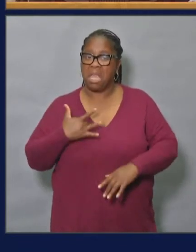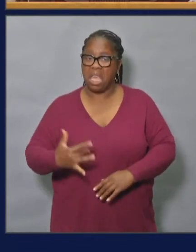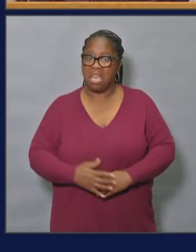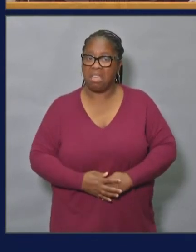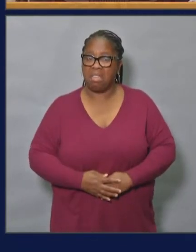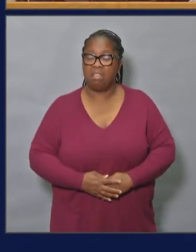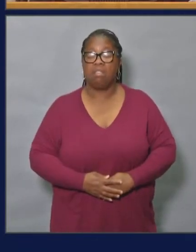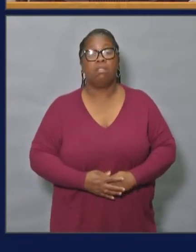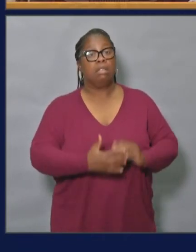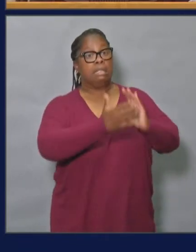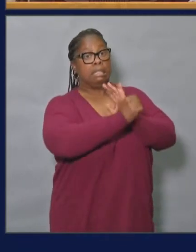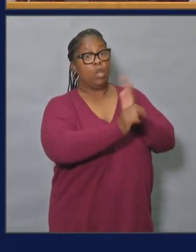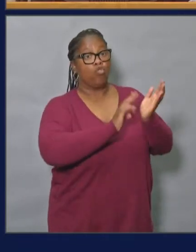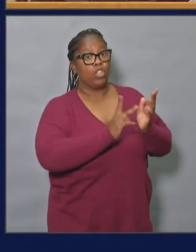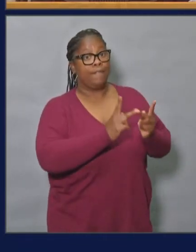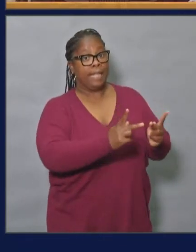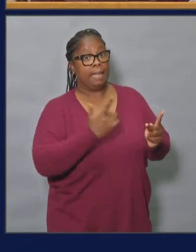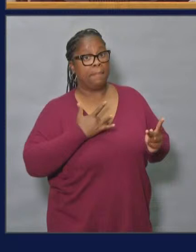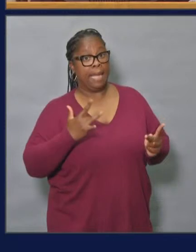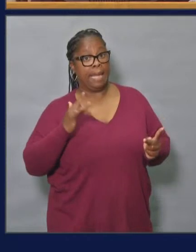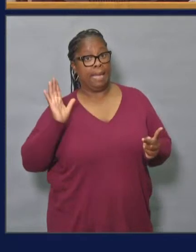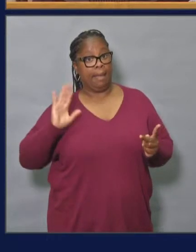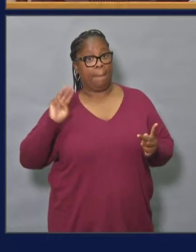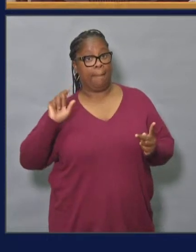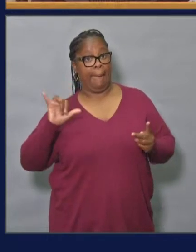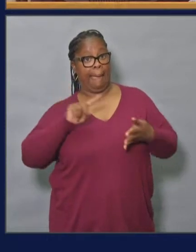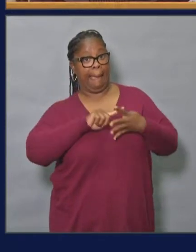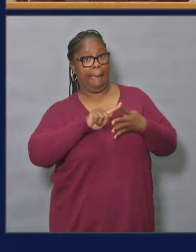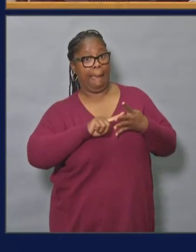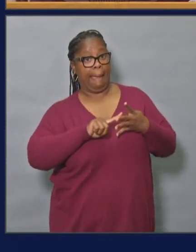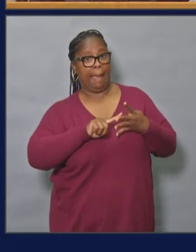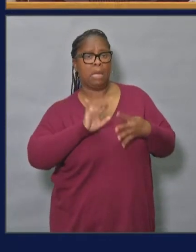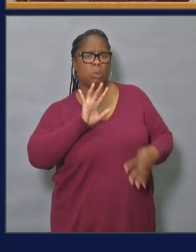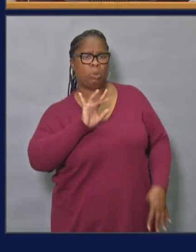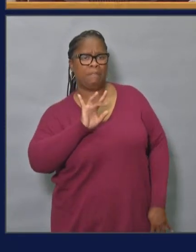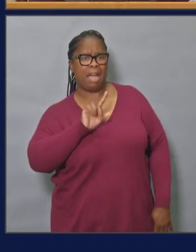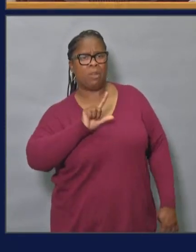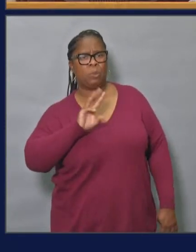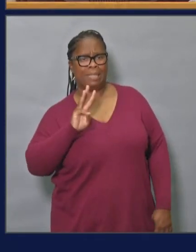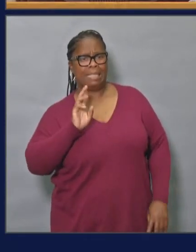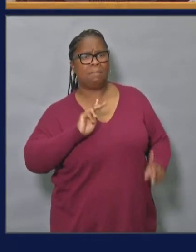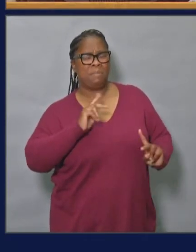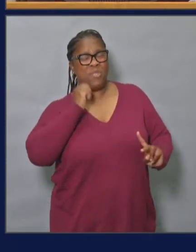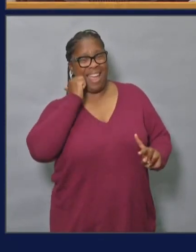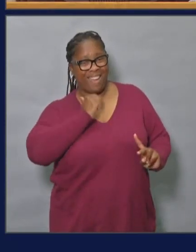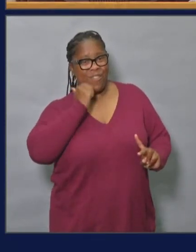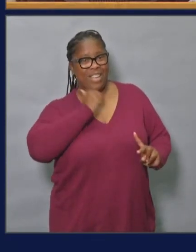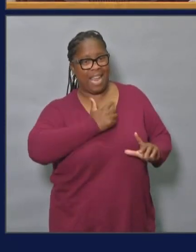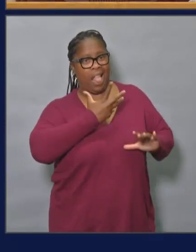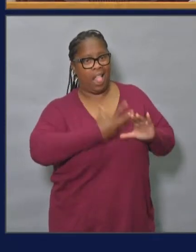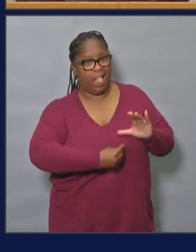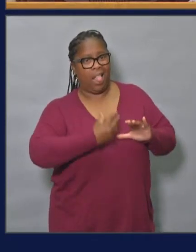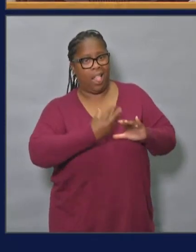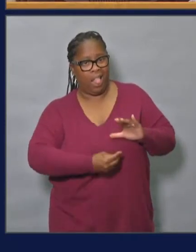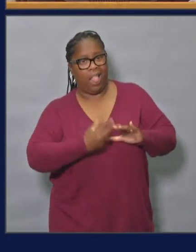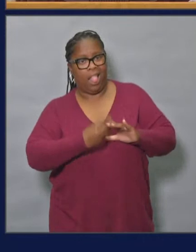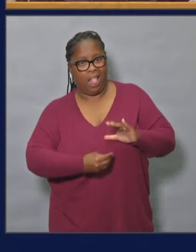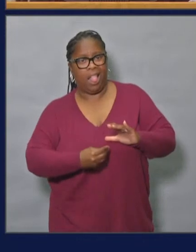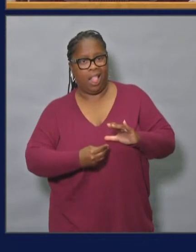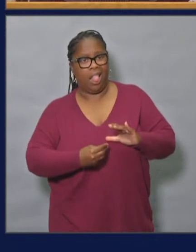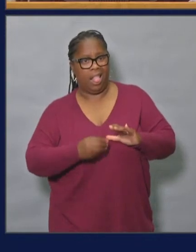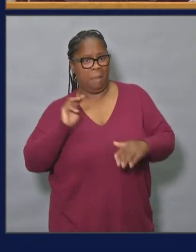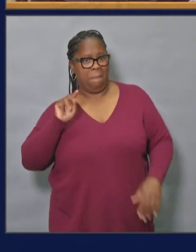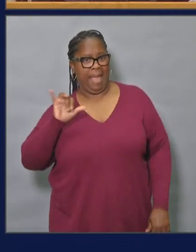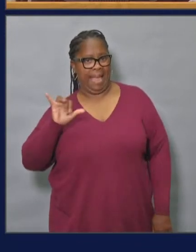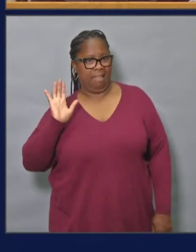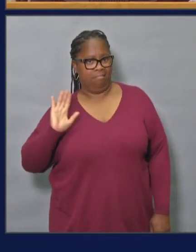at our skilled nursing facilities was between 25 and 26 people passing away every day. 1 month